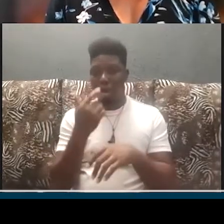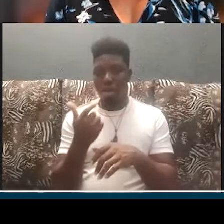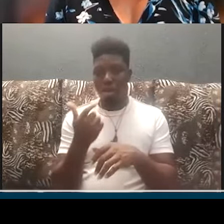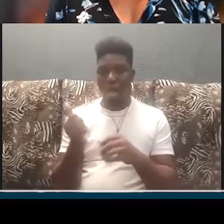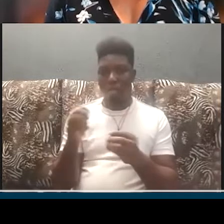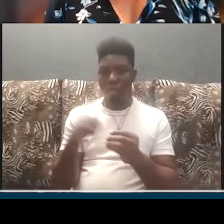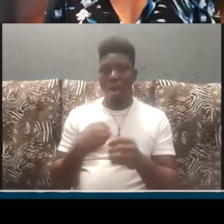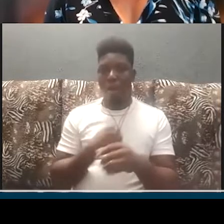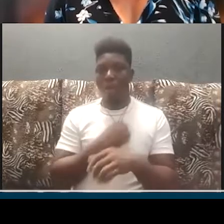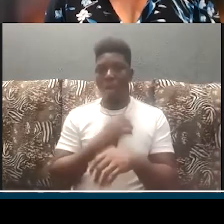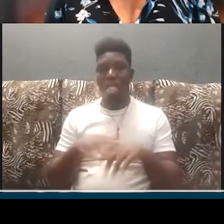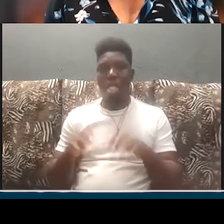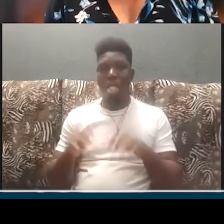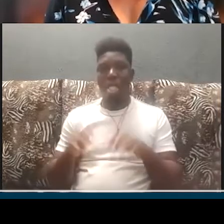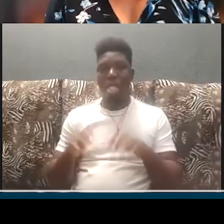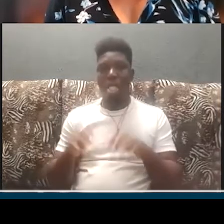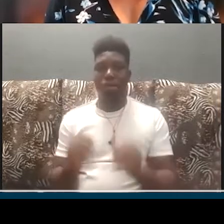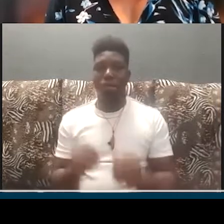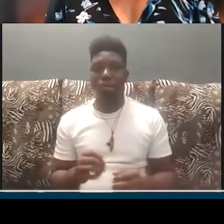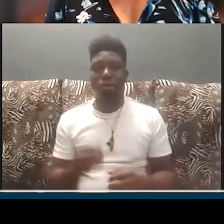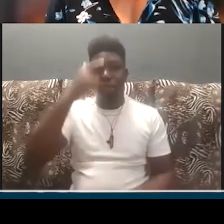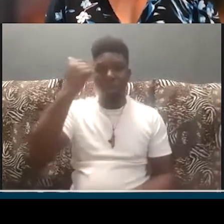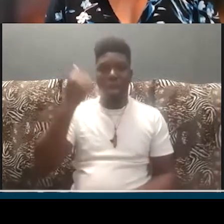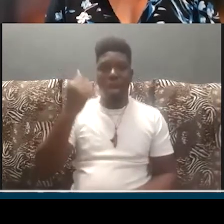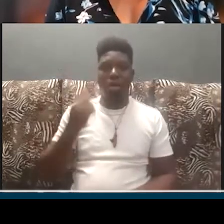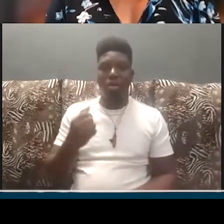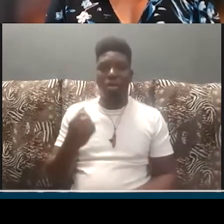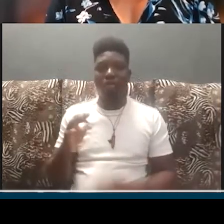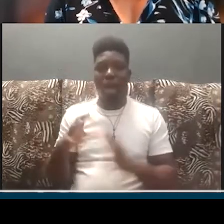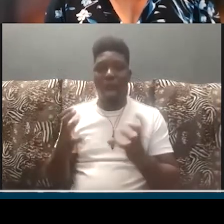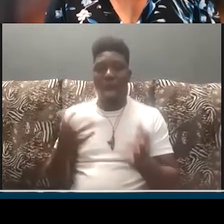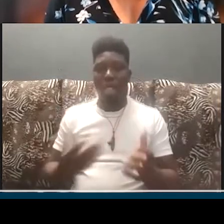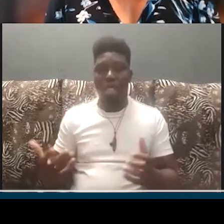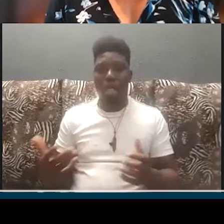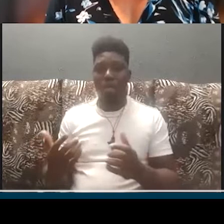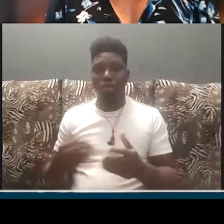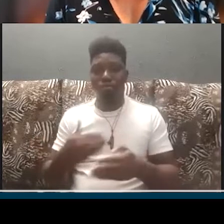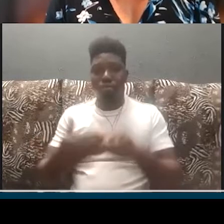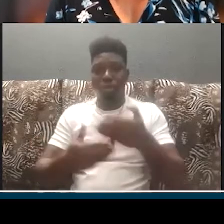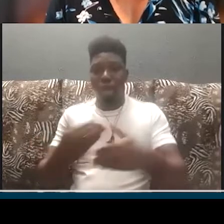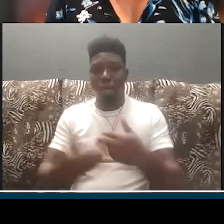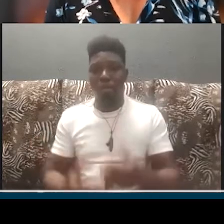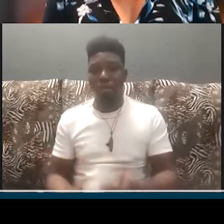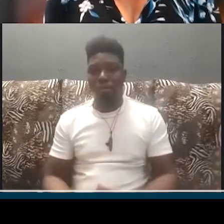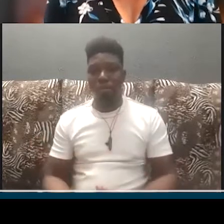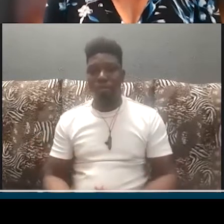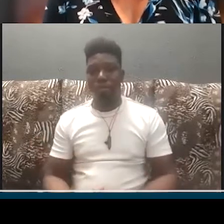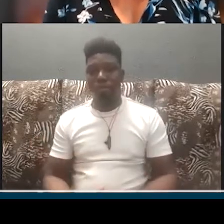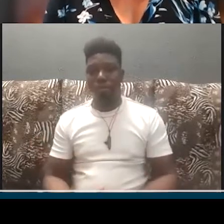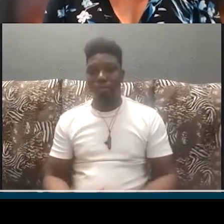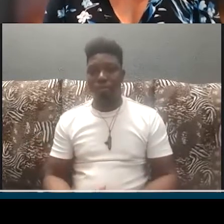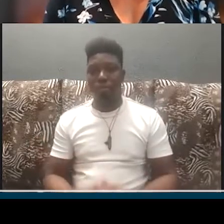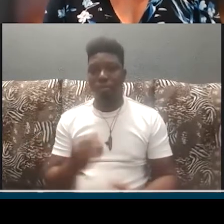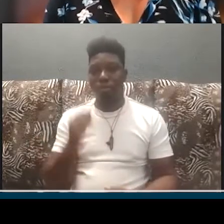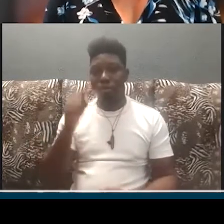things progress. It is important, I think, for the most part. Now, I will say that, you know, people are people,